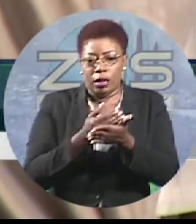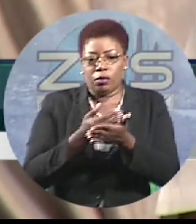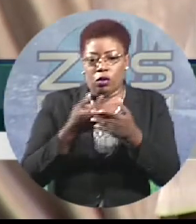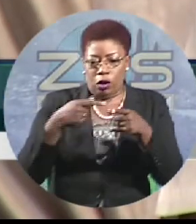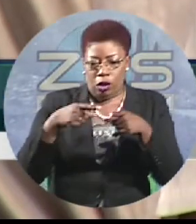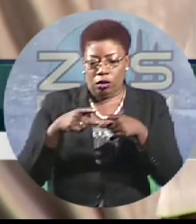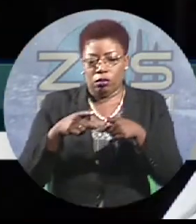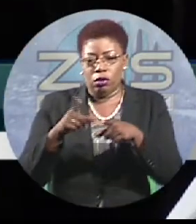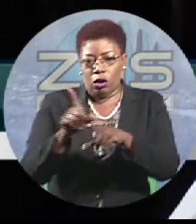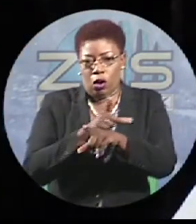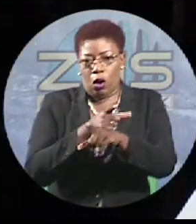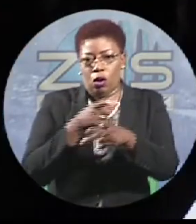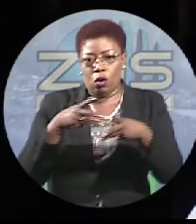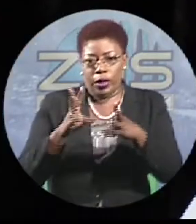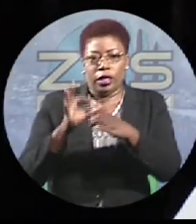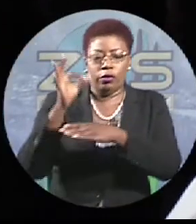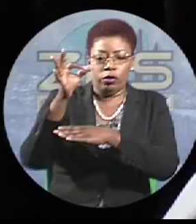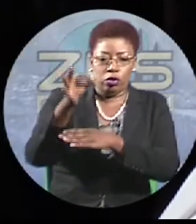way into the future.